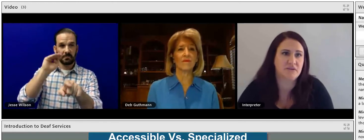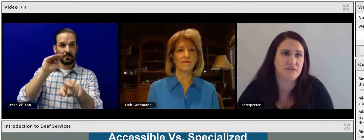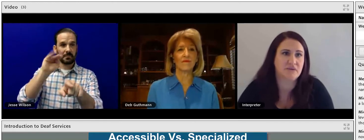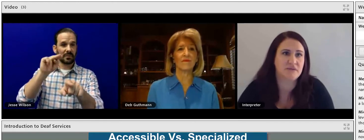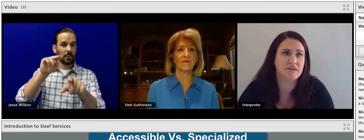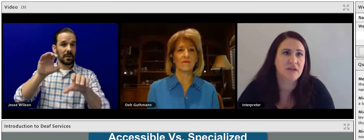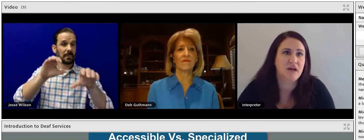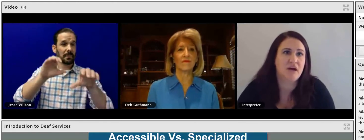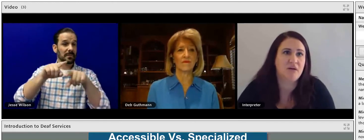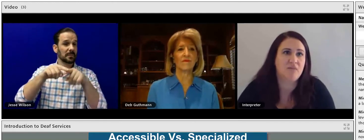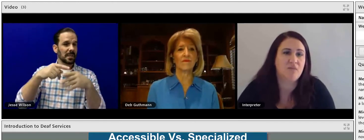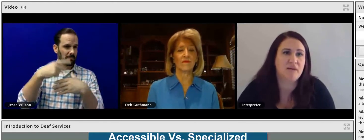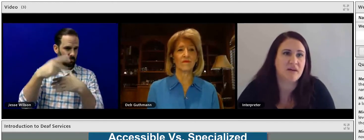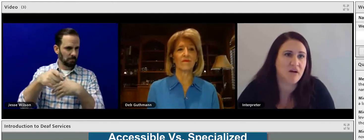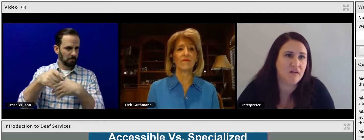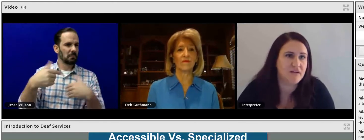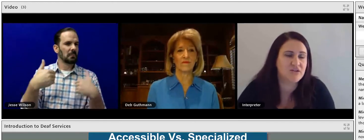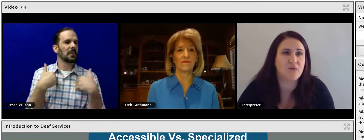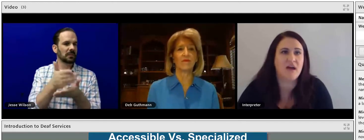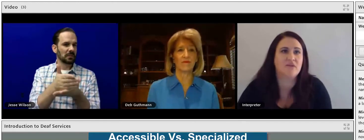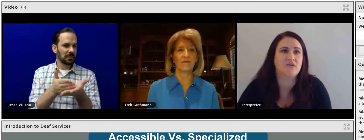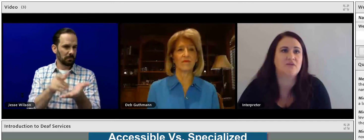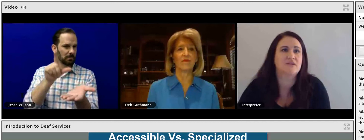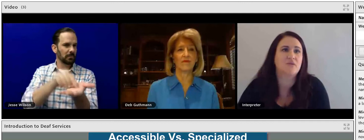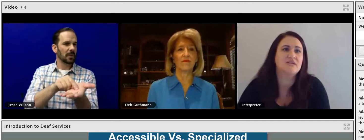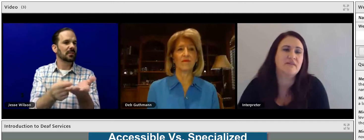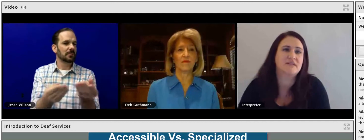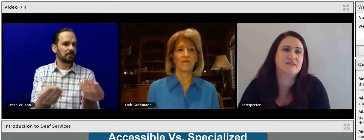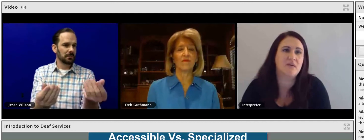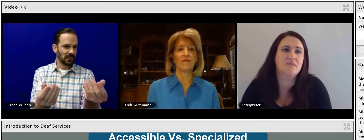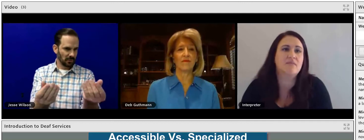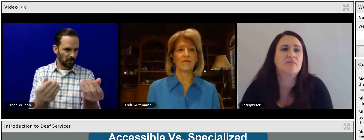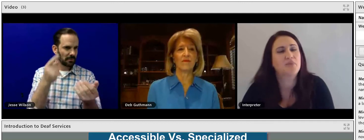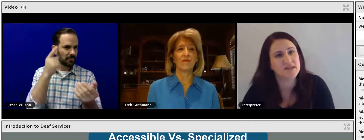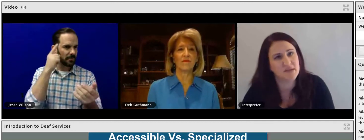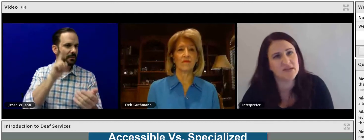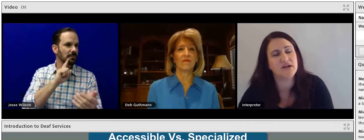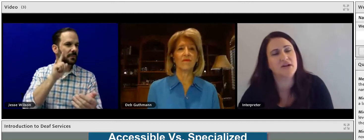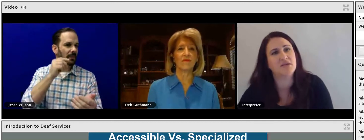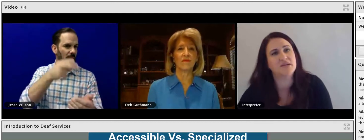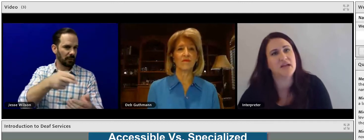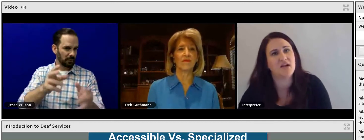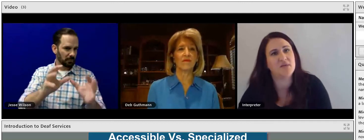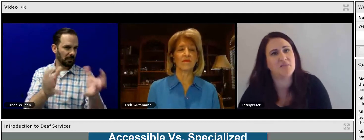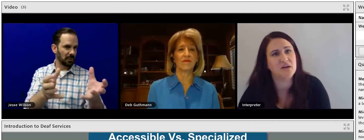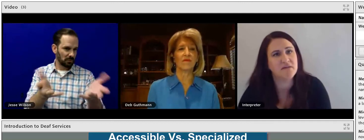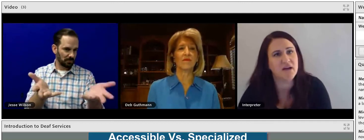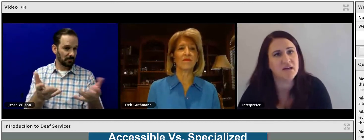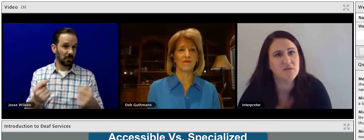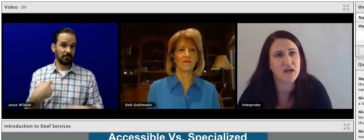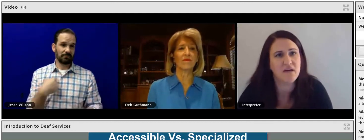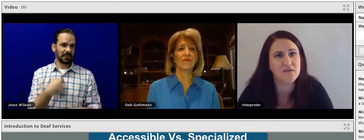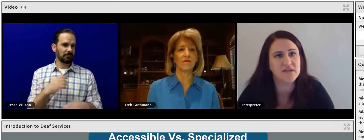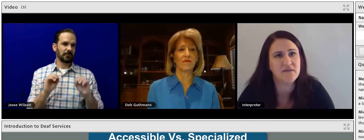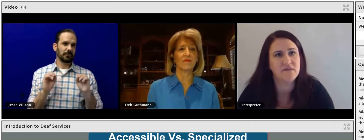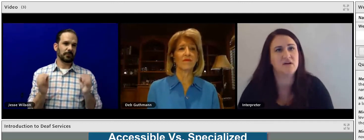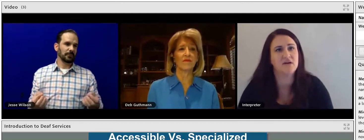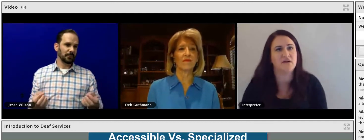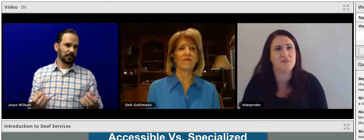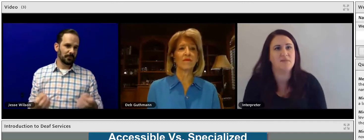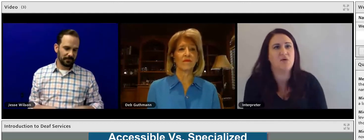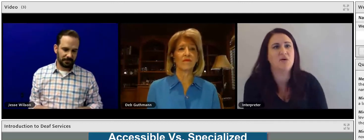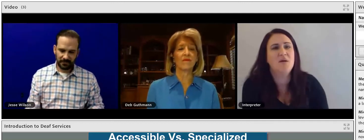hearing individuals with that knowledge and what have you. So we do have some printed materials that have been modified and what have you for